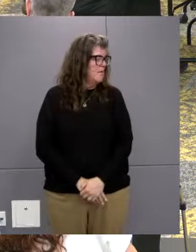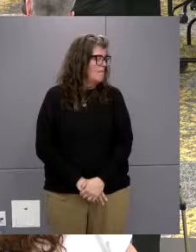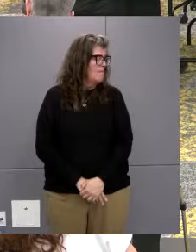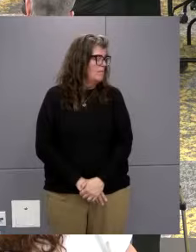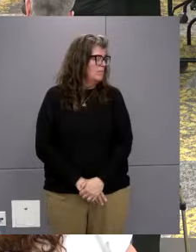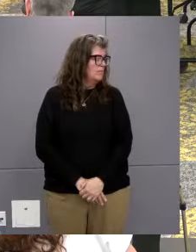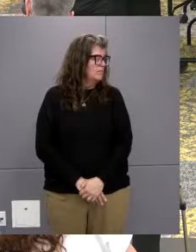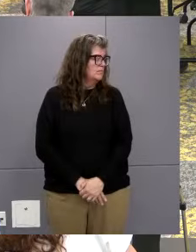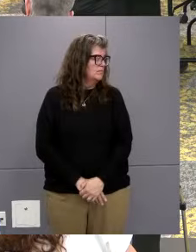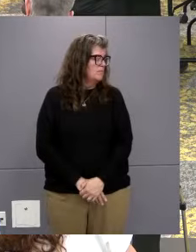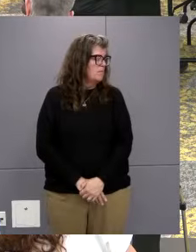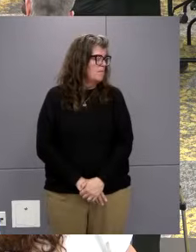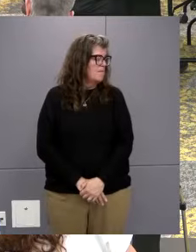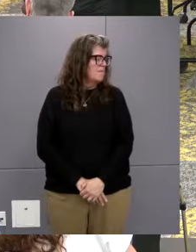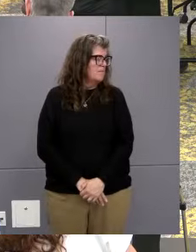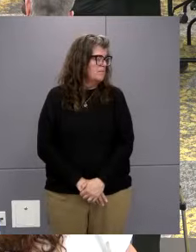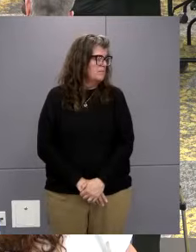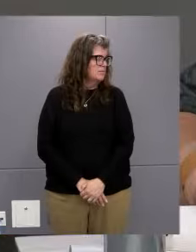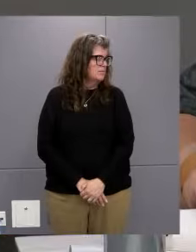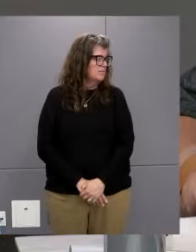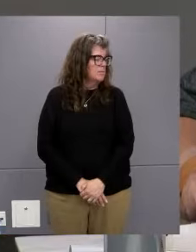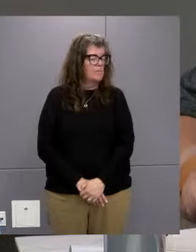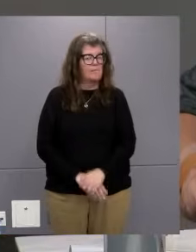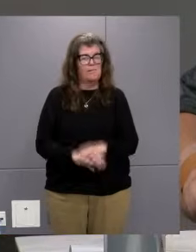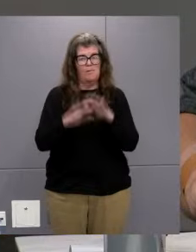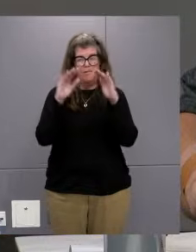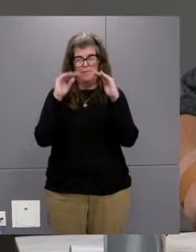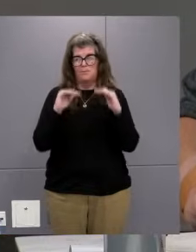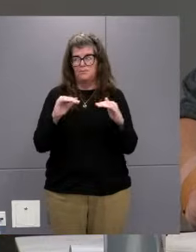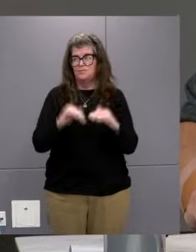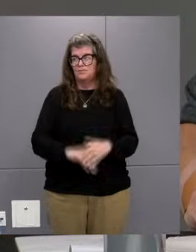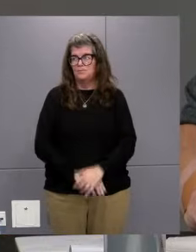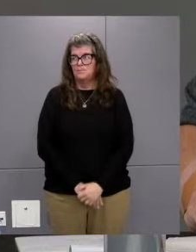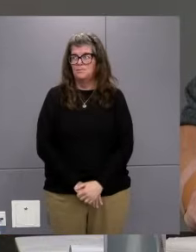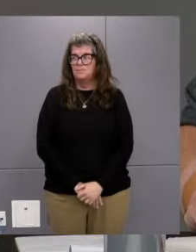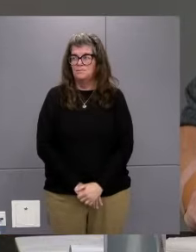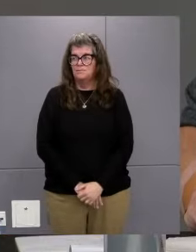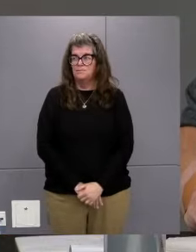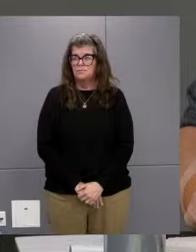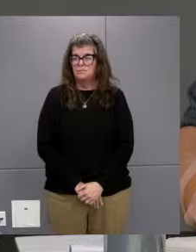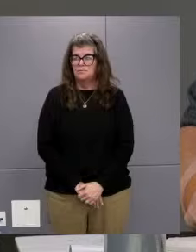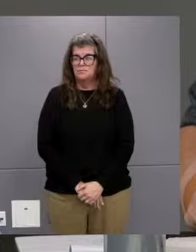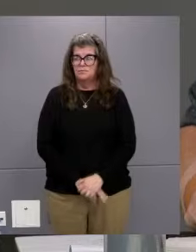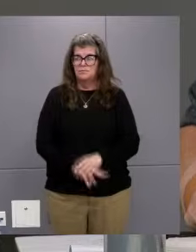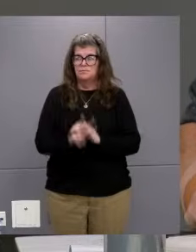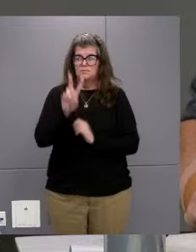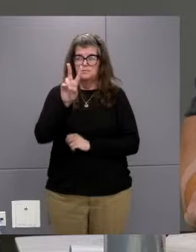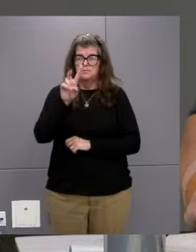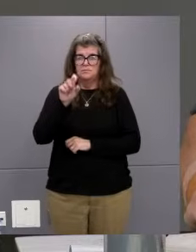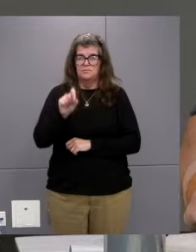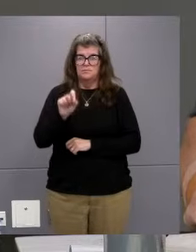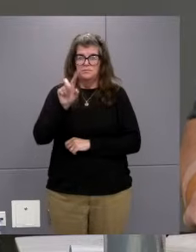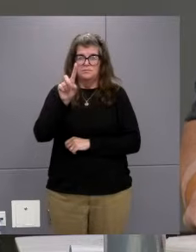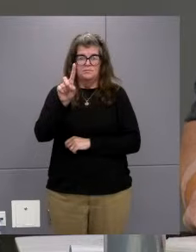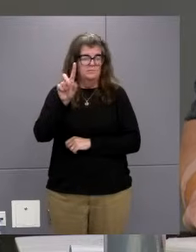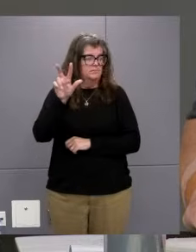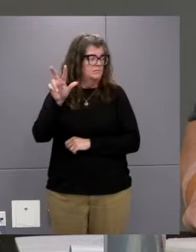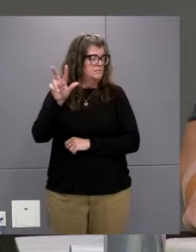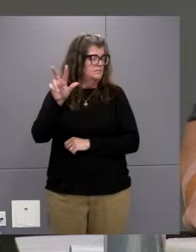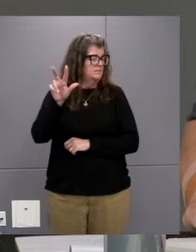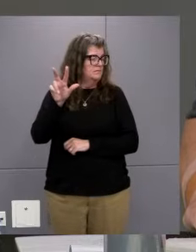Okay. All right, moving on to 2.13, I believe. Mr.